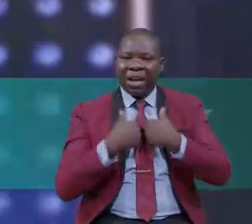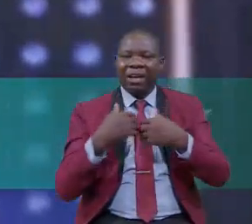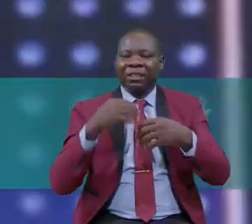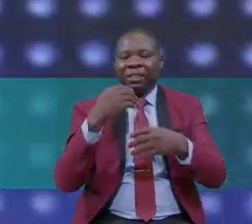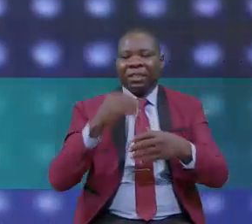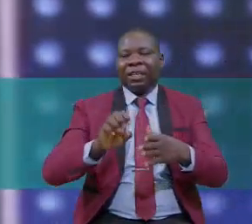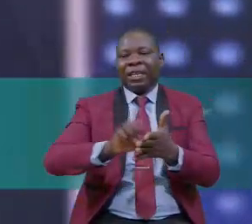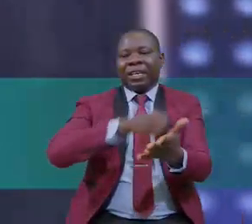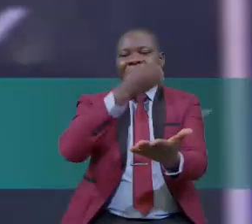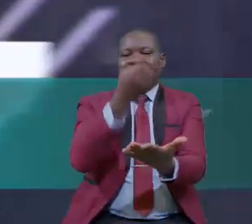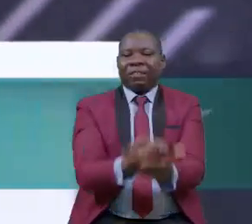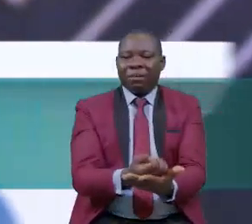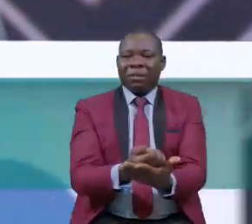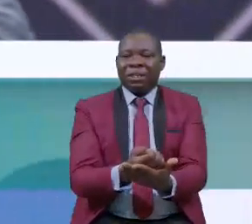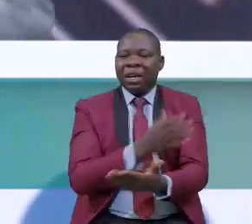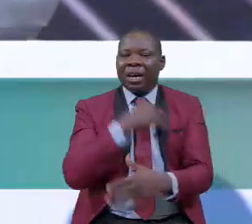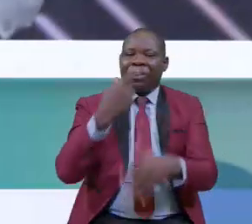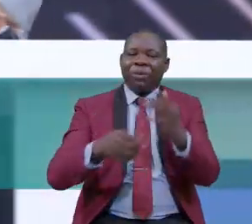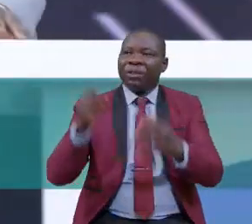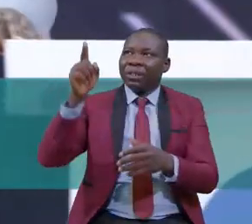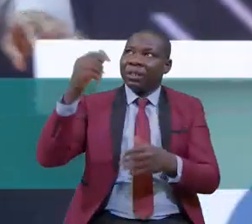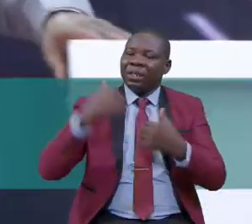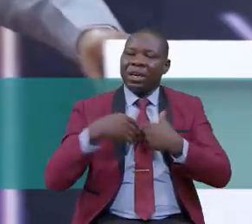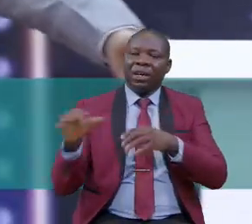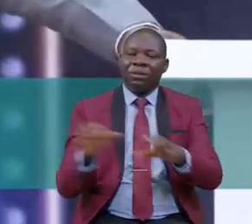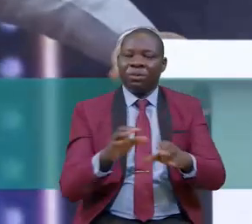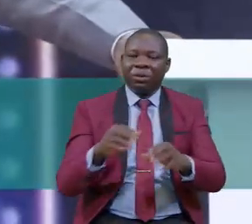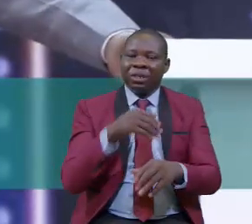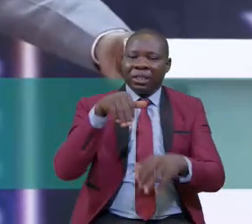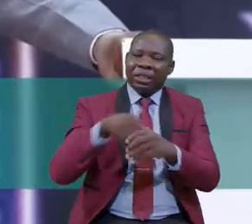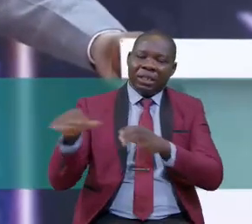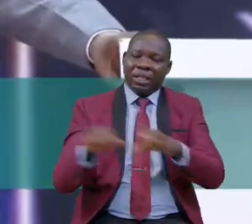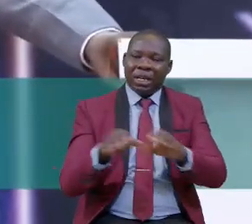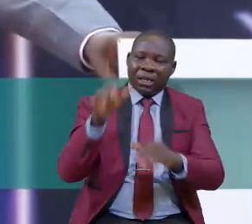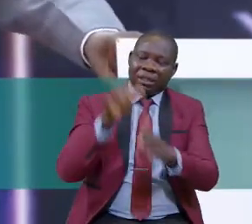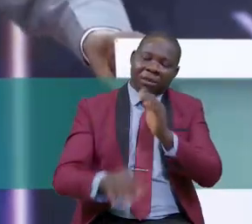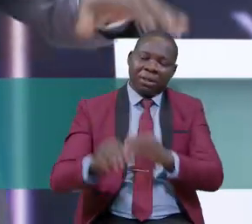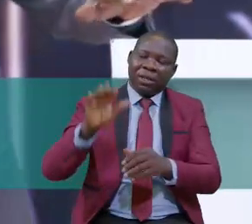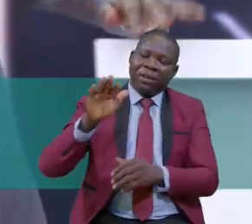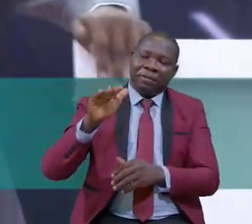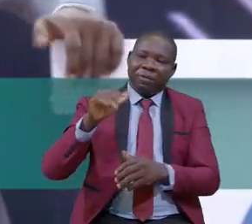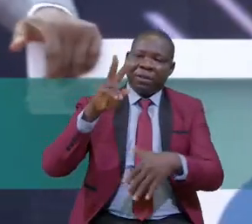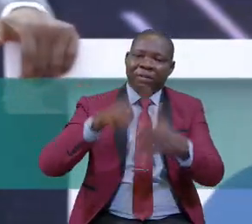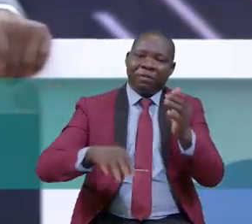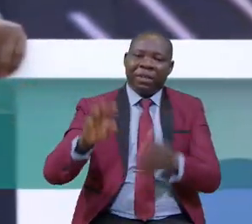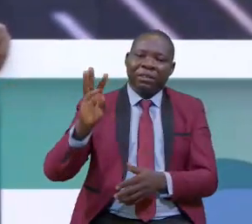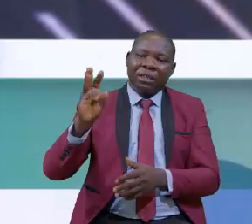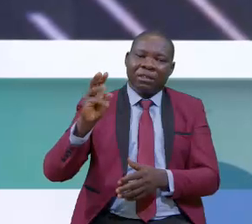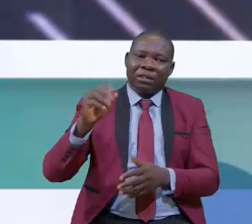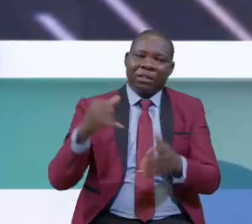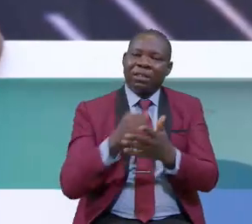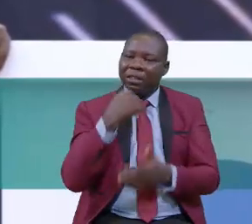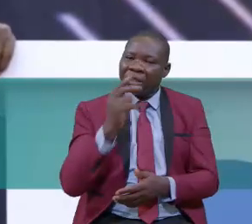done. And now in Acts chapter 15, reading from verse 16, it tells us,